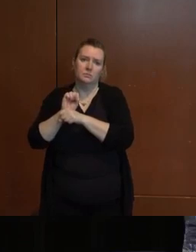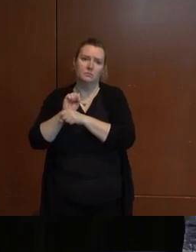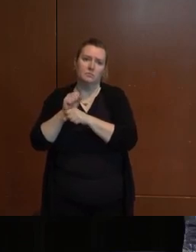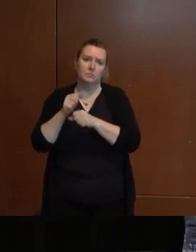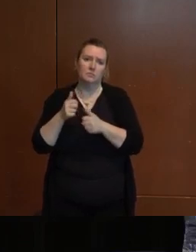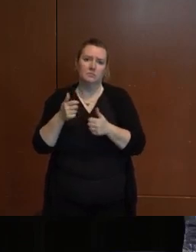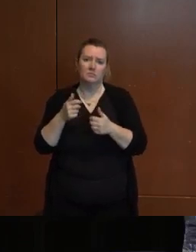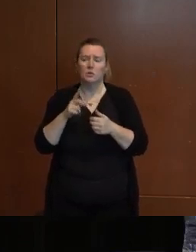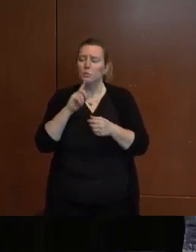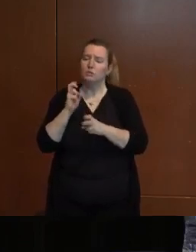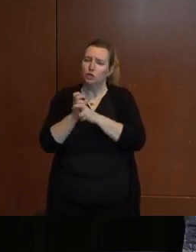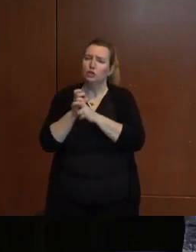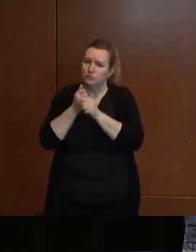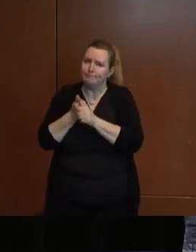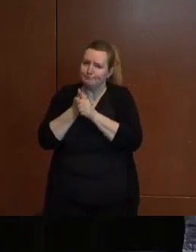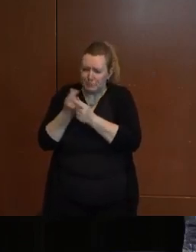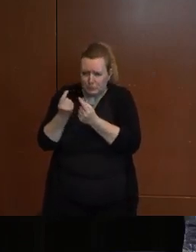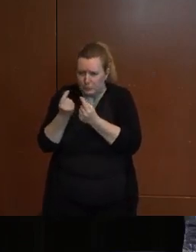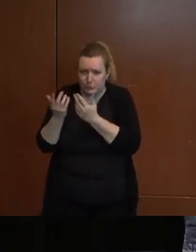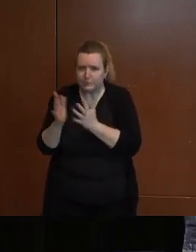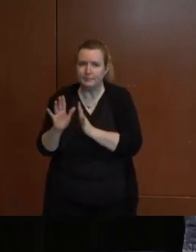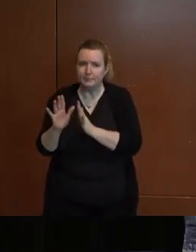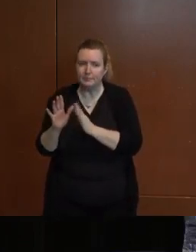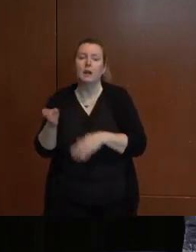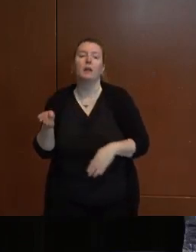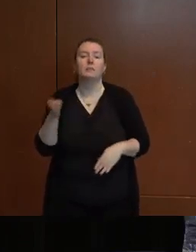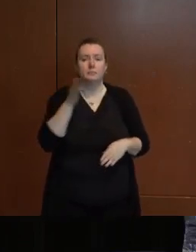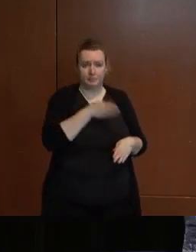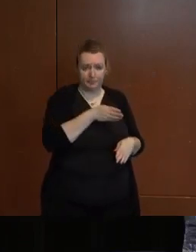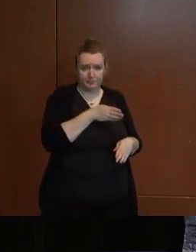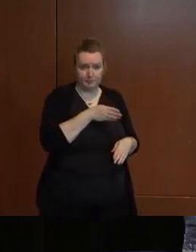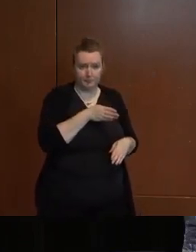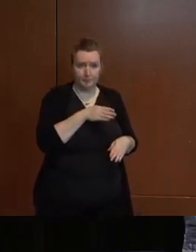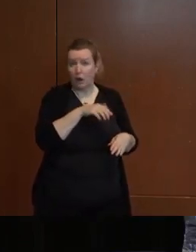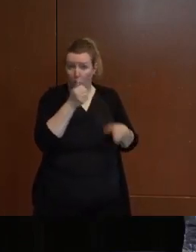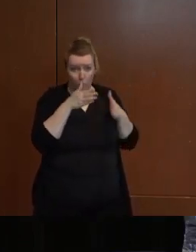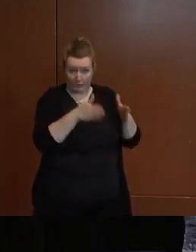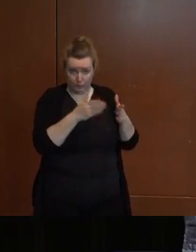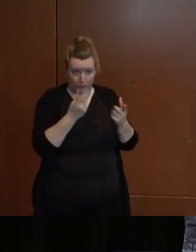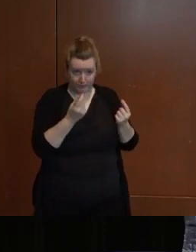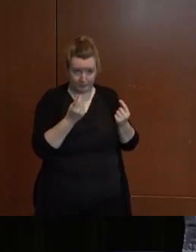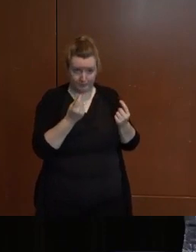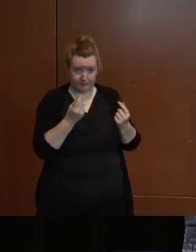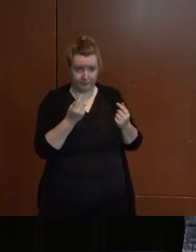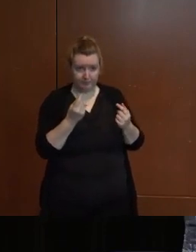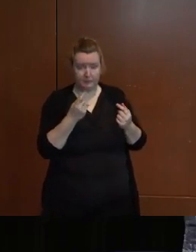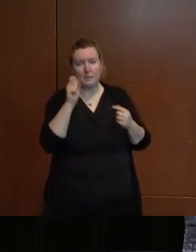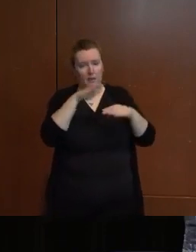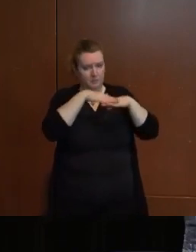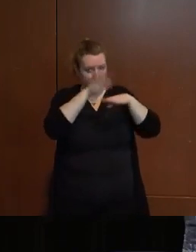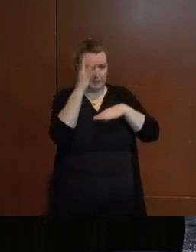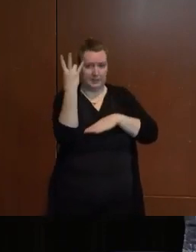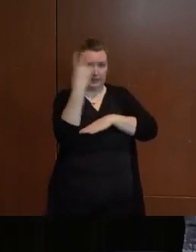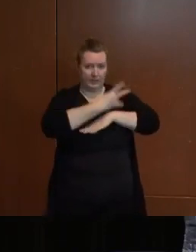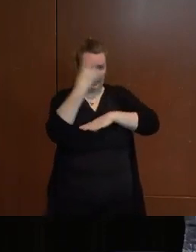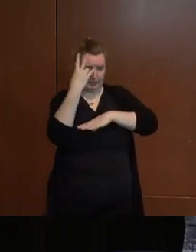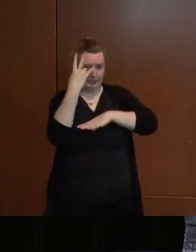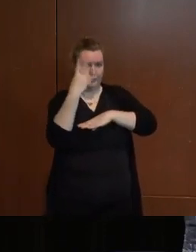began and at least 3 days after symptoms significantly got better, so a minimum of 7 days from when the illness began, is when we would say you